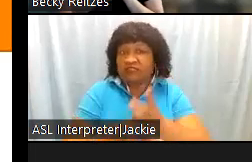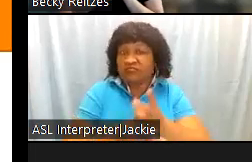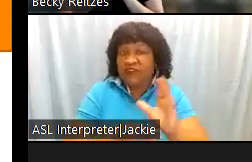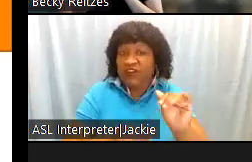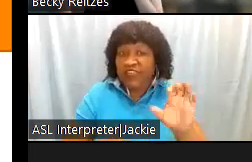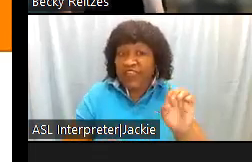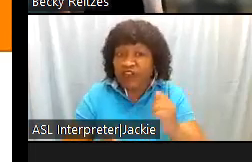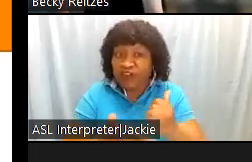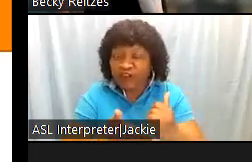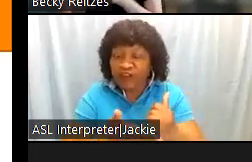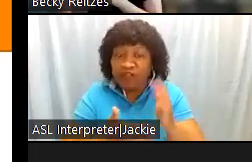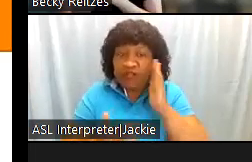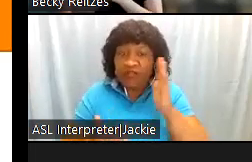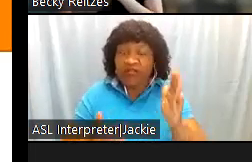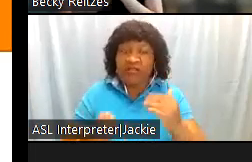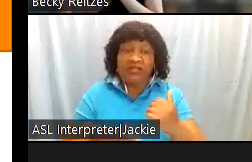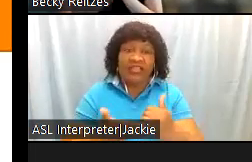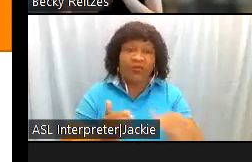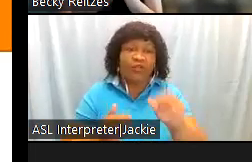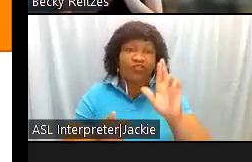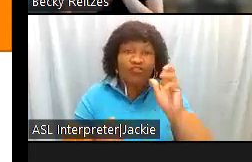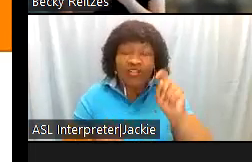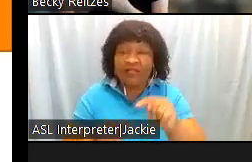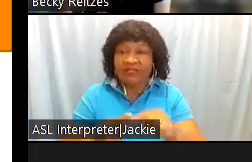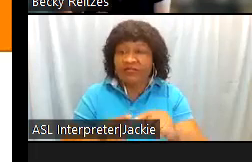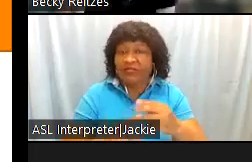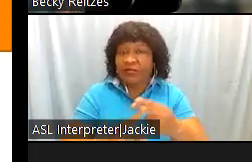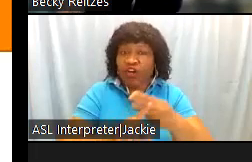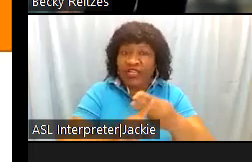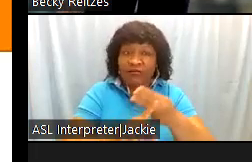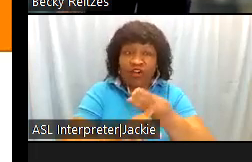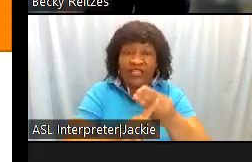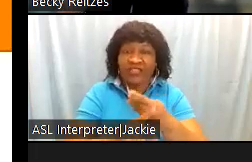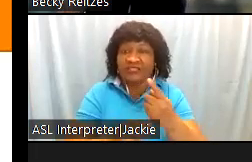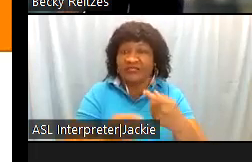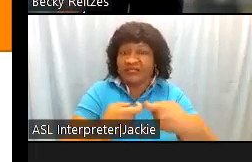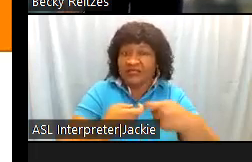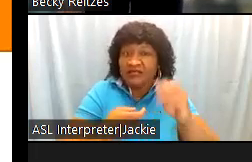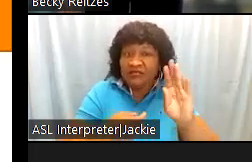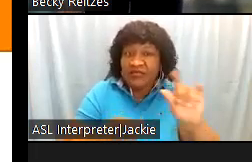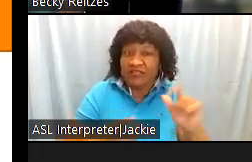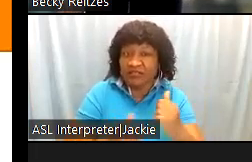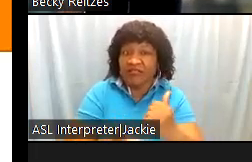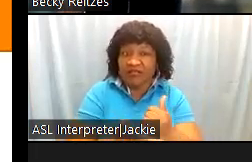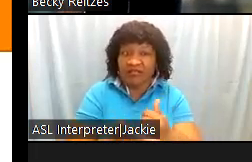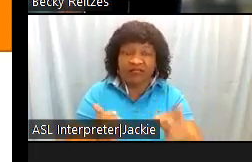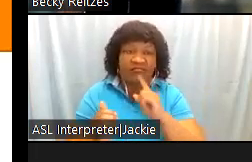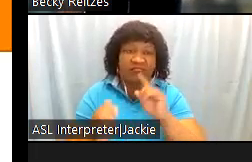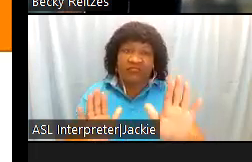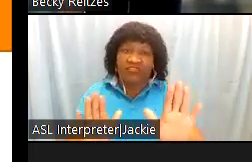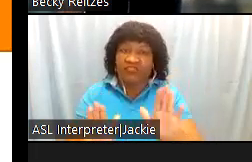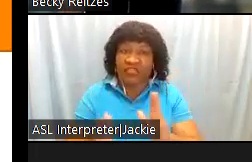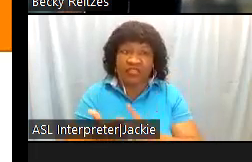and helping with rent and mortgage and utilities. So great. I